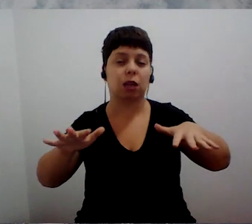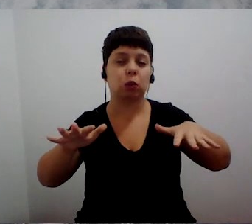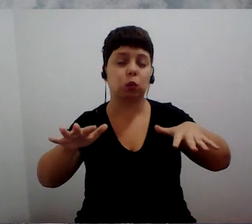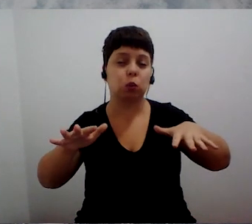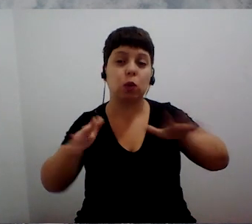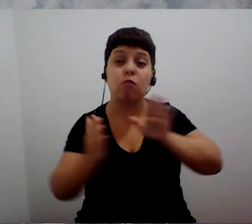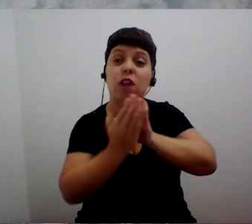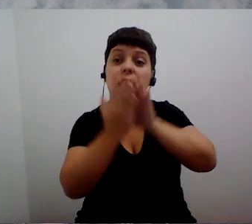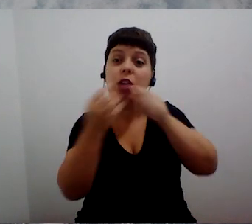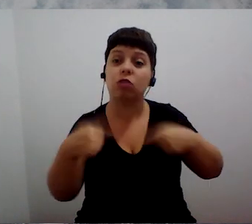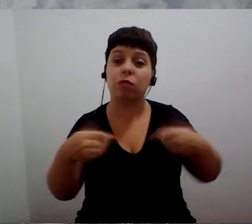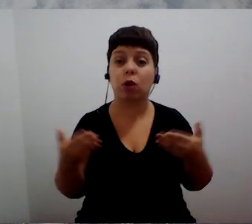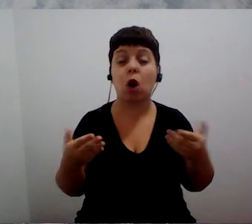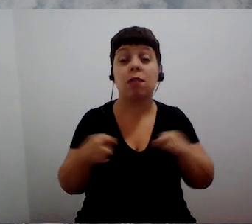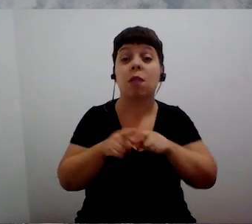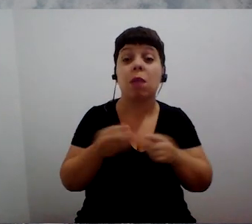existing opportunities